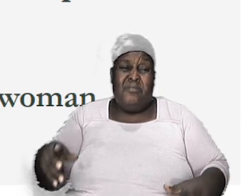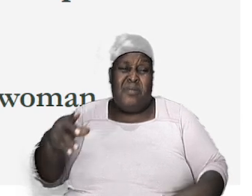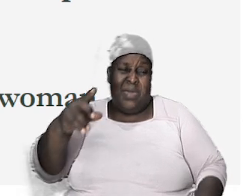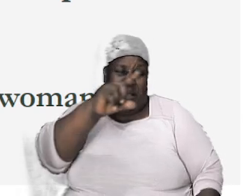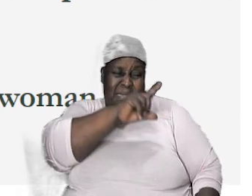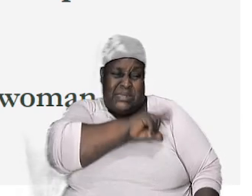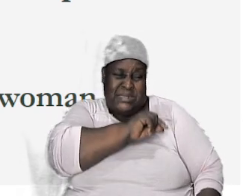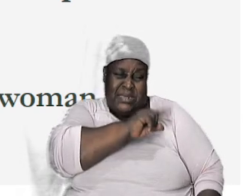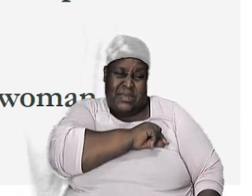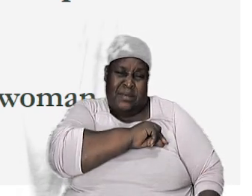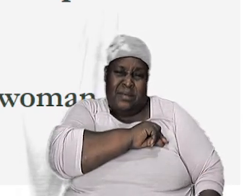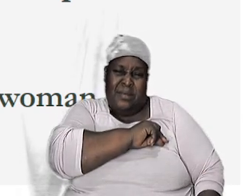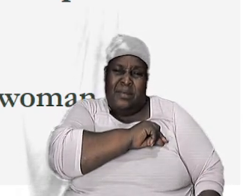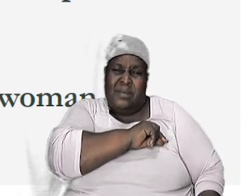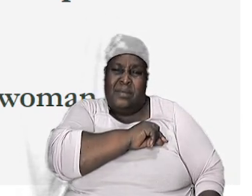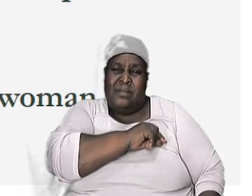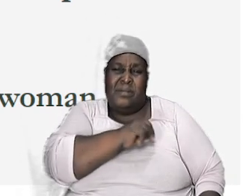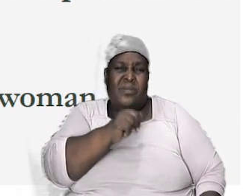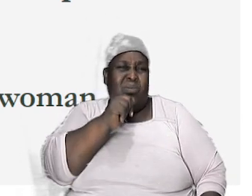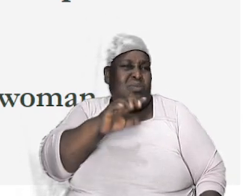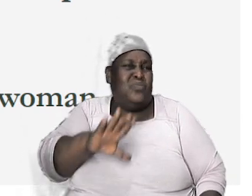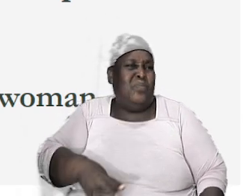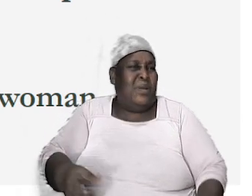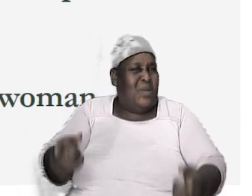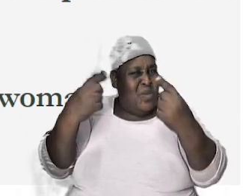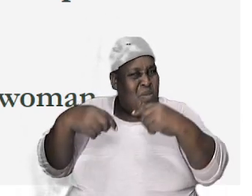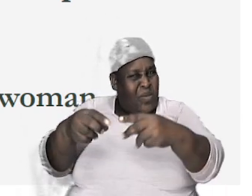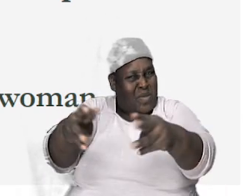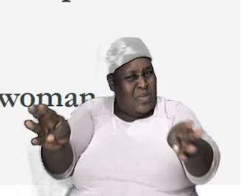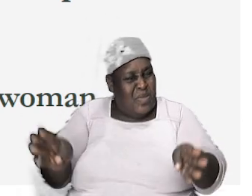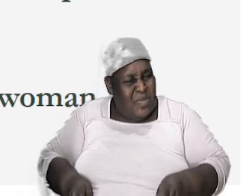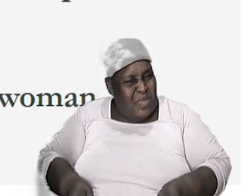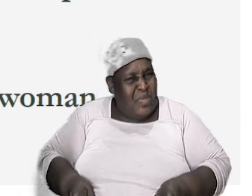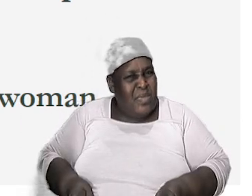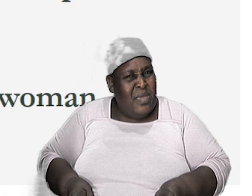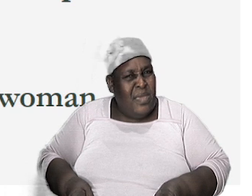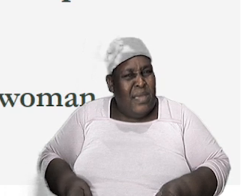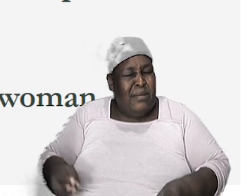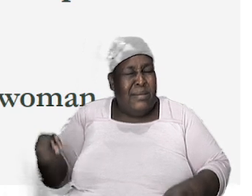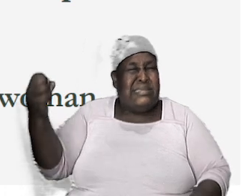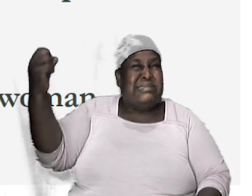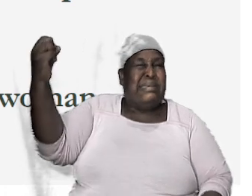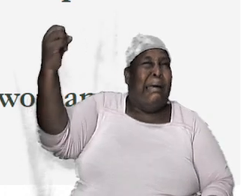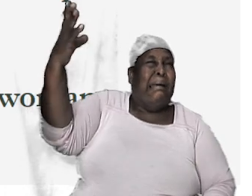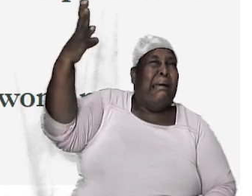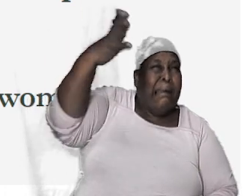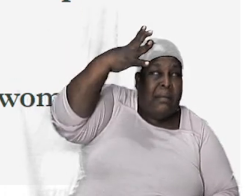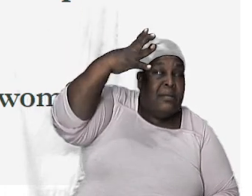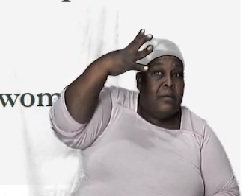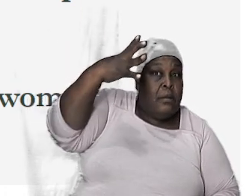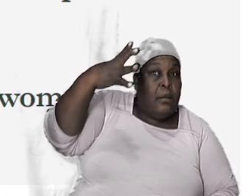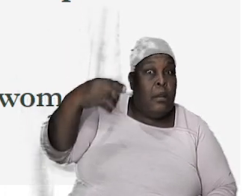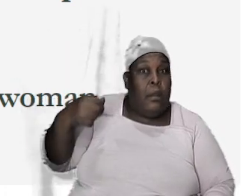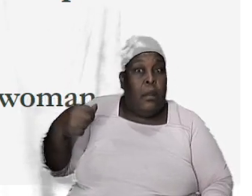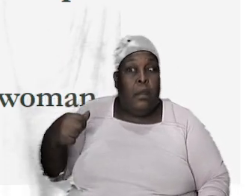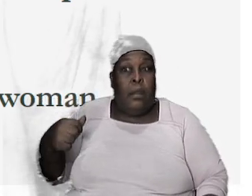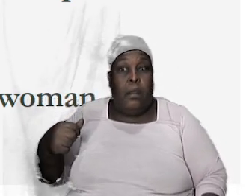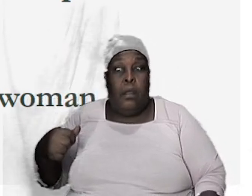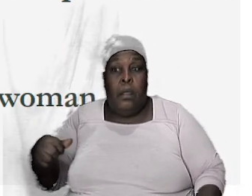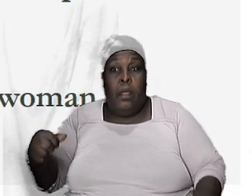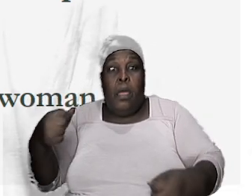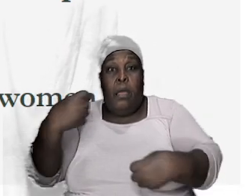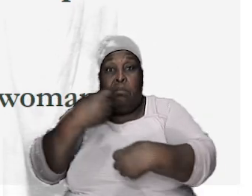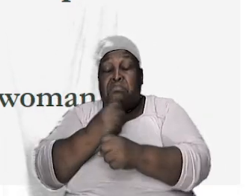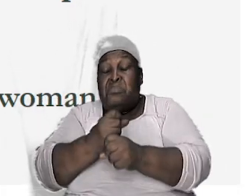woman came out to the well at this time. She was trying to fill her desires, but it creates that